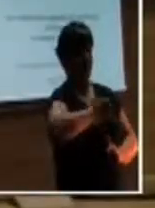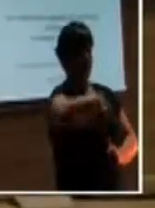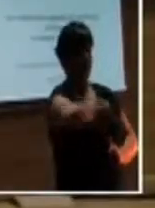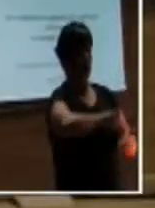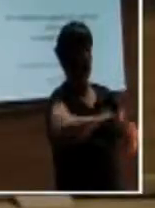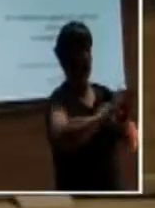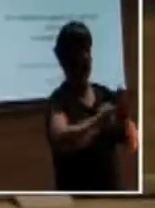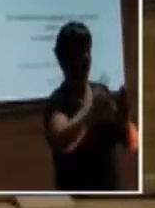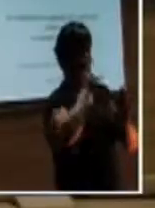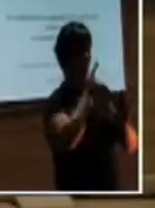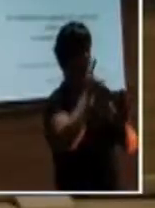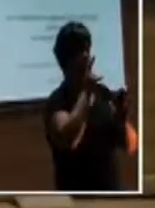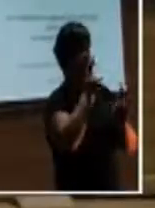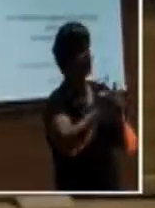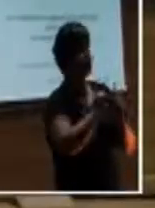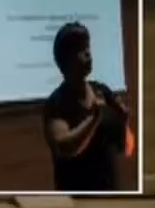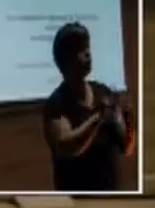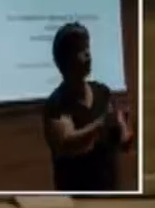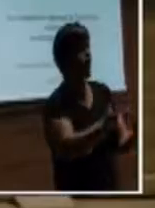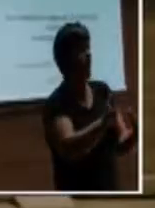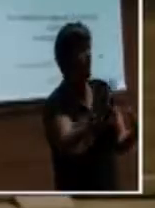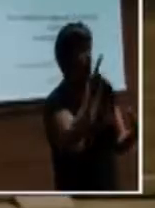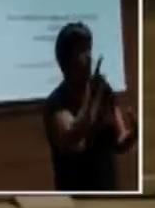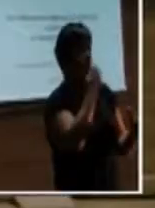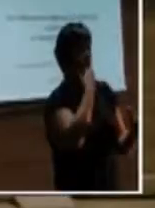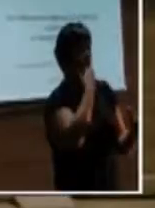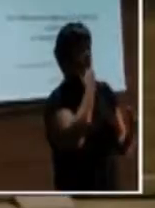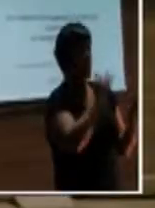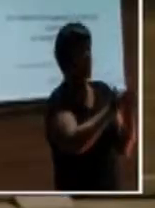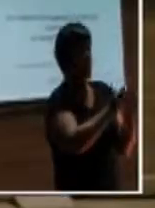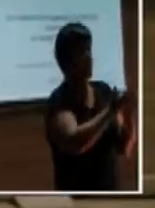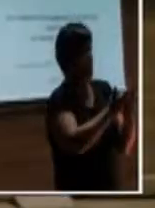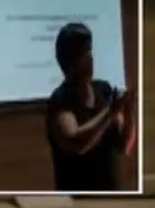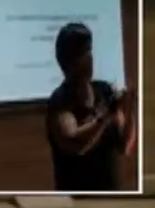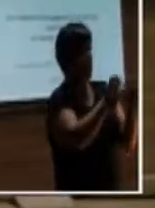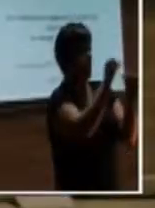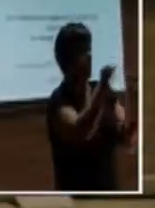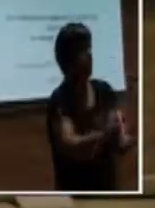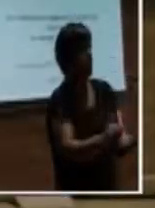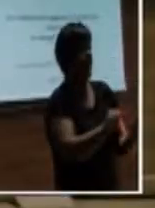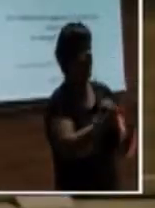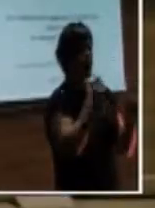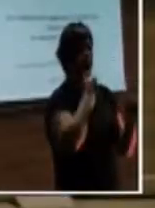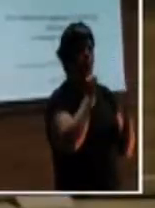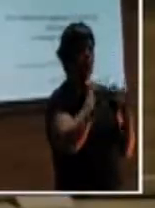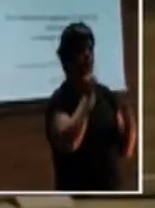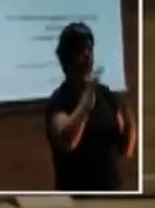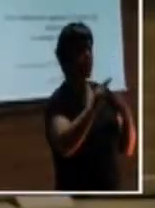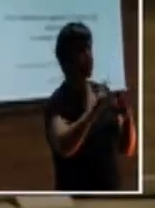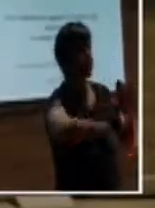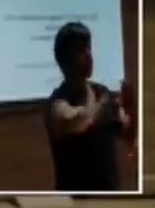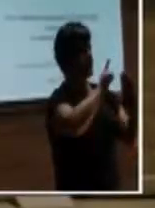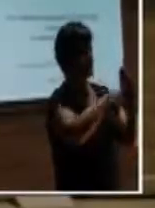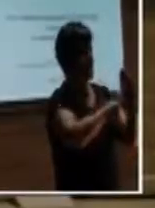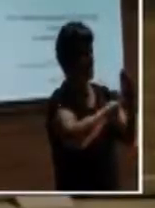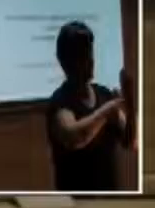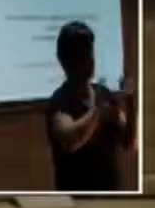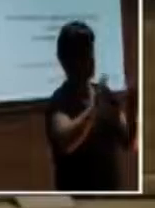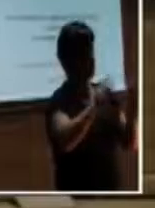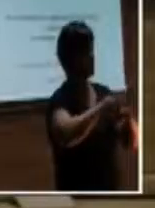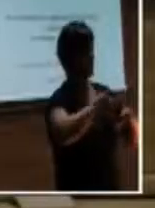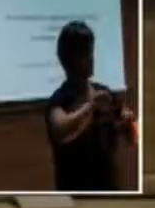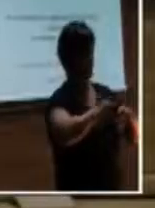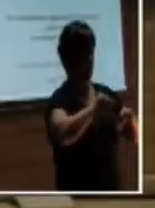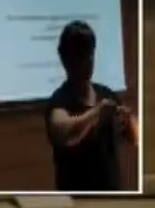an example of a Swedish comprehensive approach to the dementia challenge. What I would like